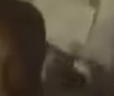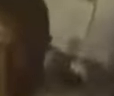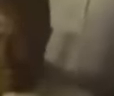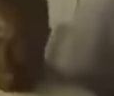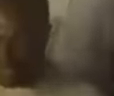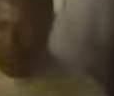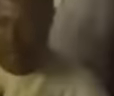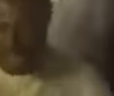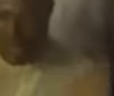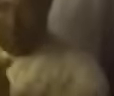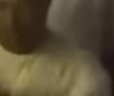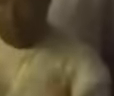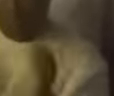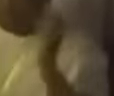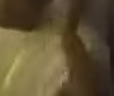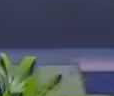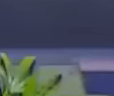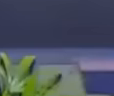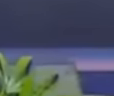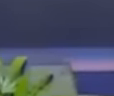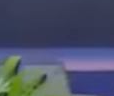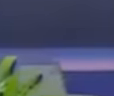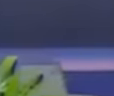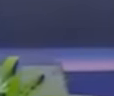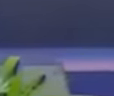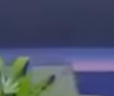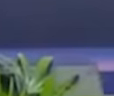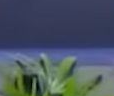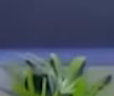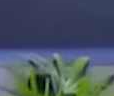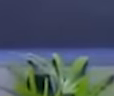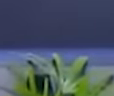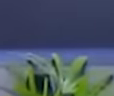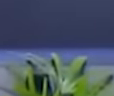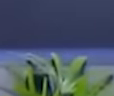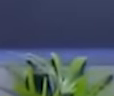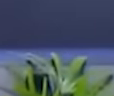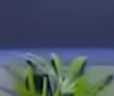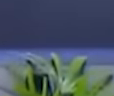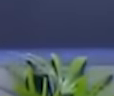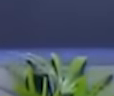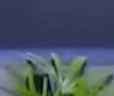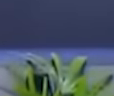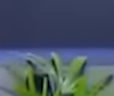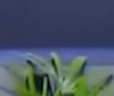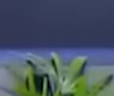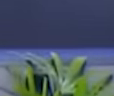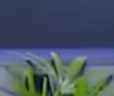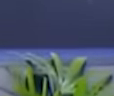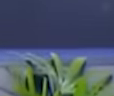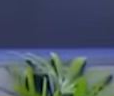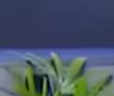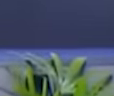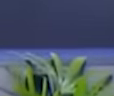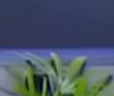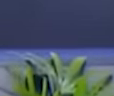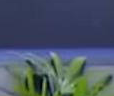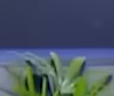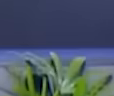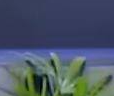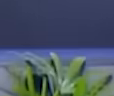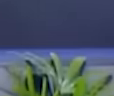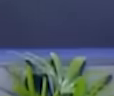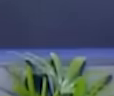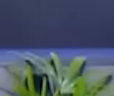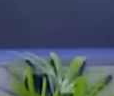Hallelujah. In the name of Jesus, we're still praying. Please give us Romans 15, and I